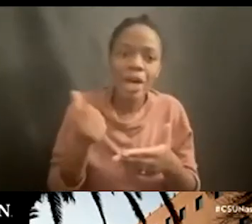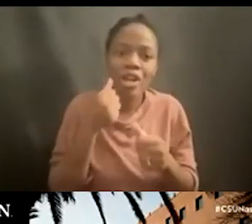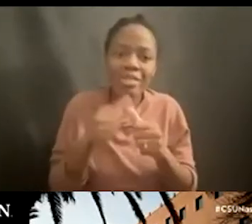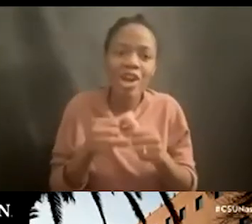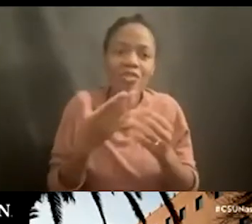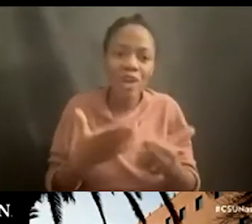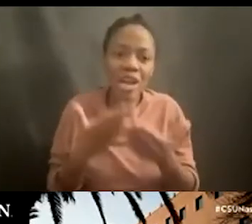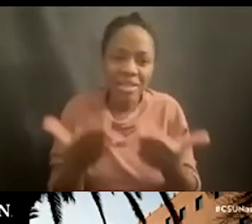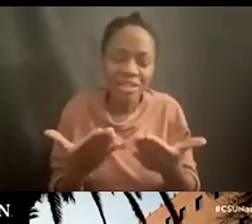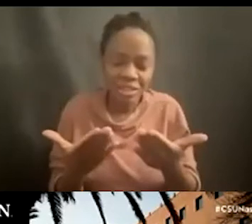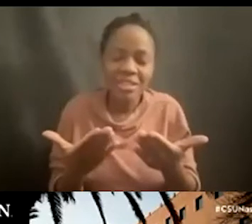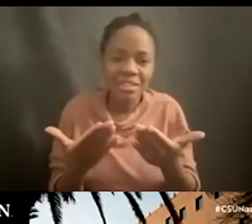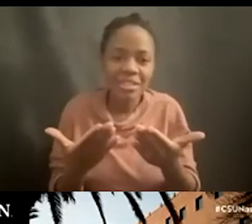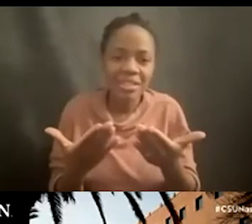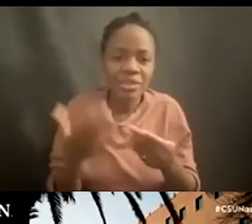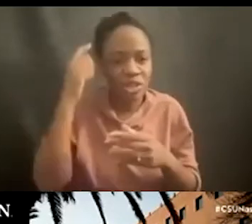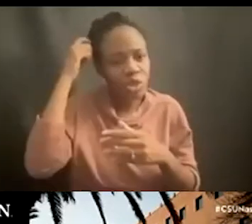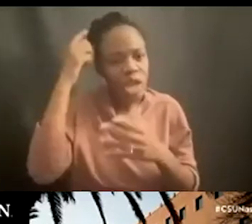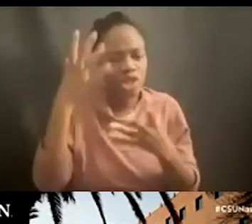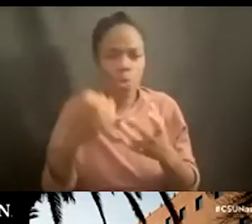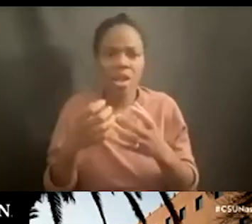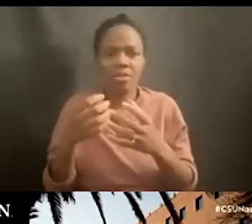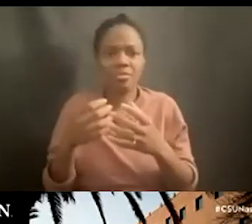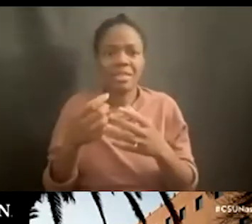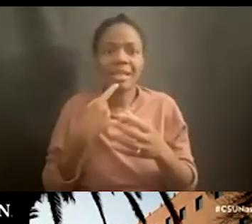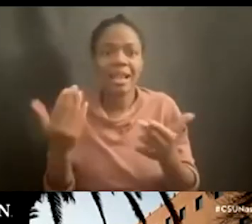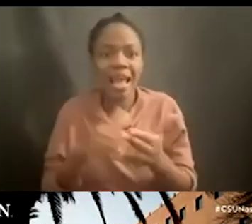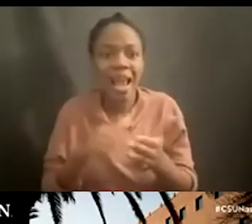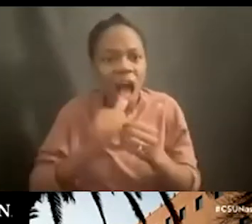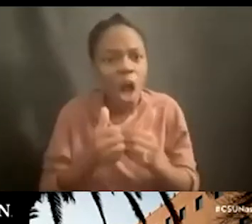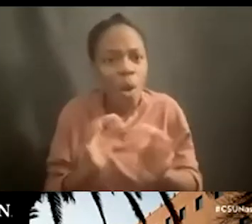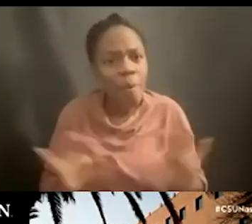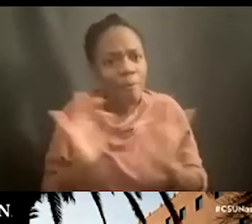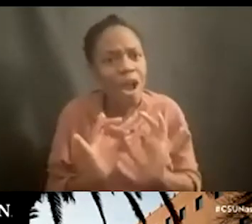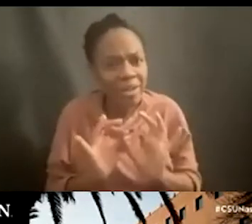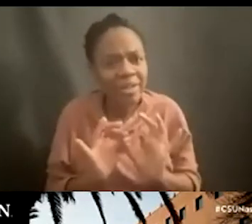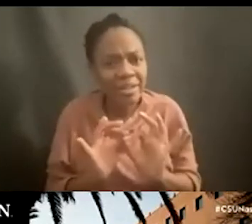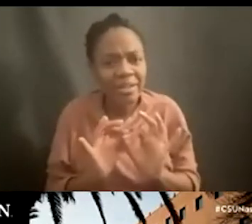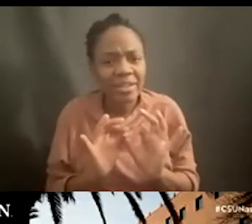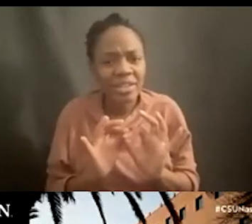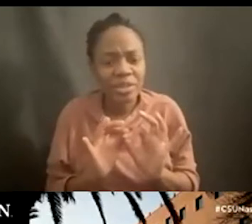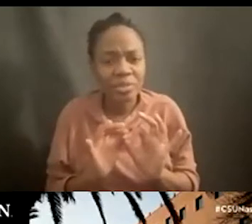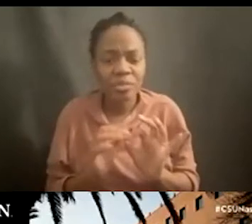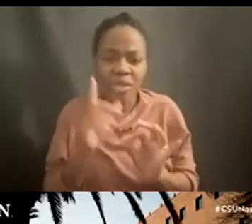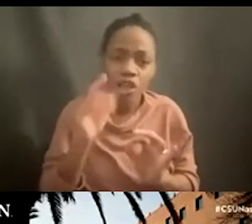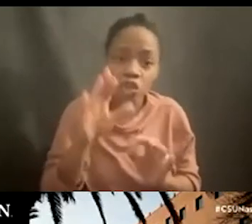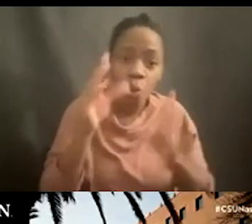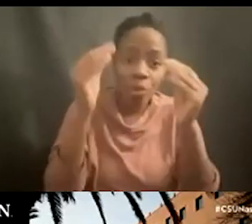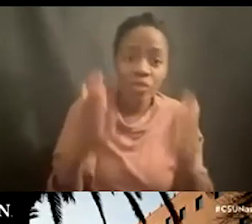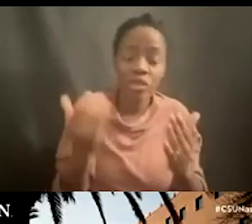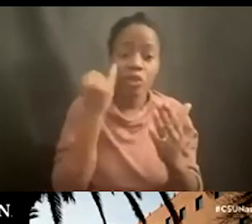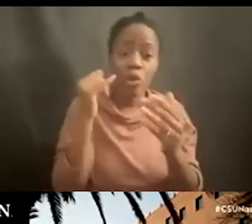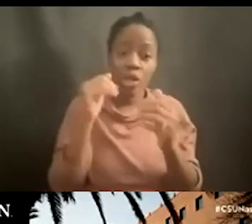mentioned that earlier, but I just want to reiterate how important it is to, ask your instructors if you can work with